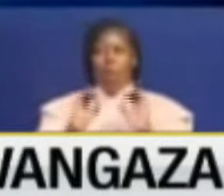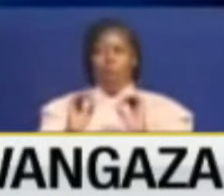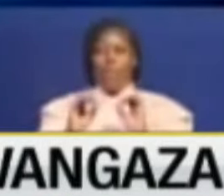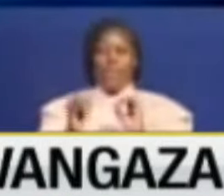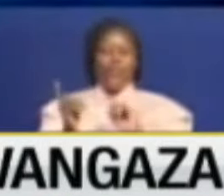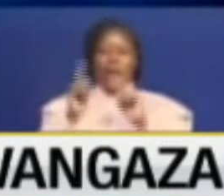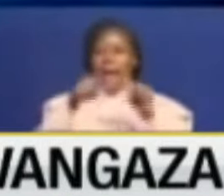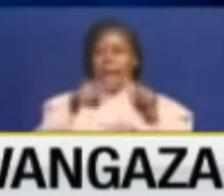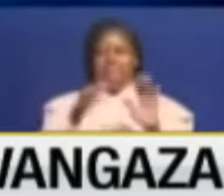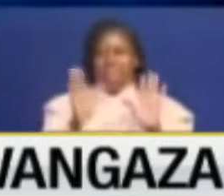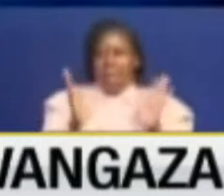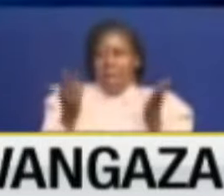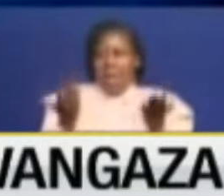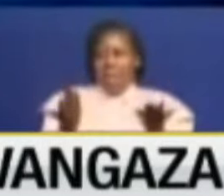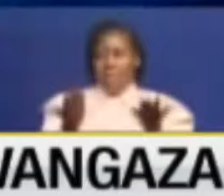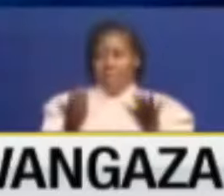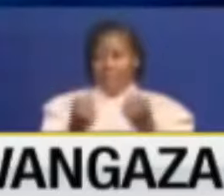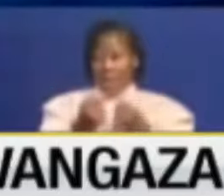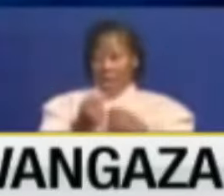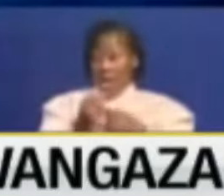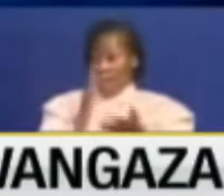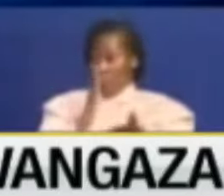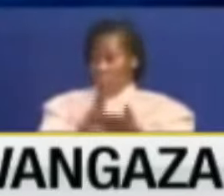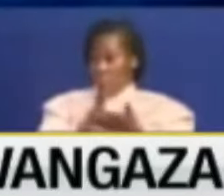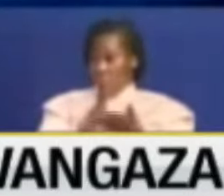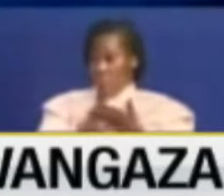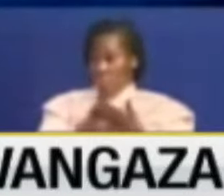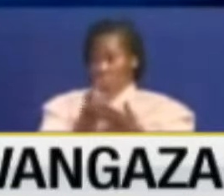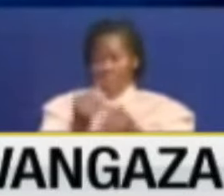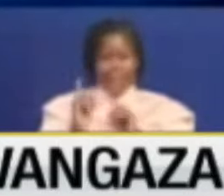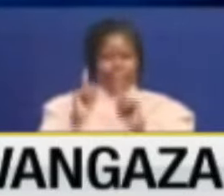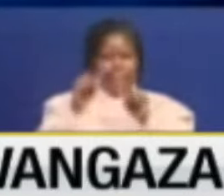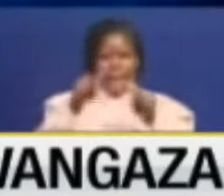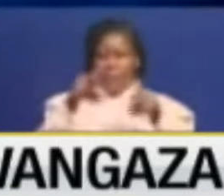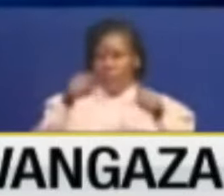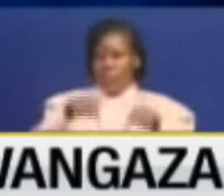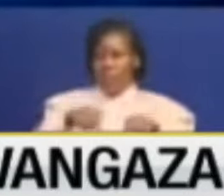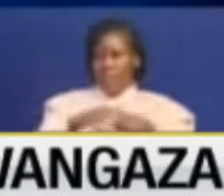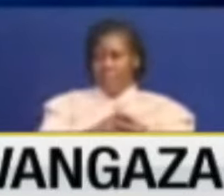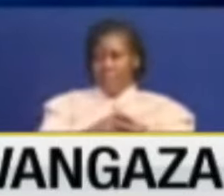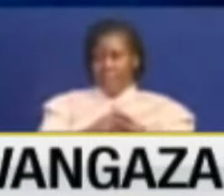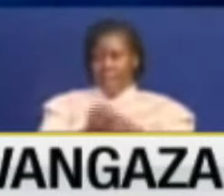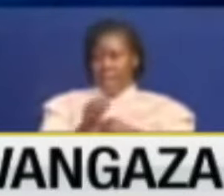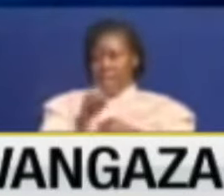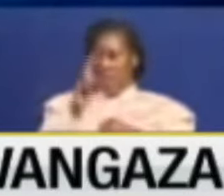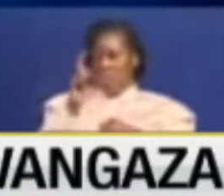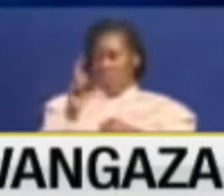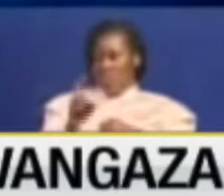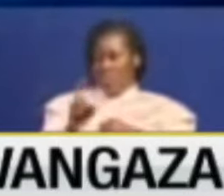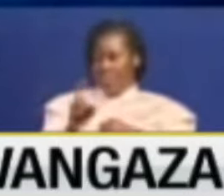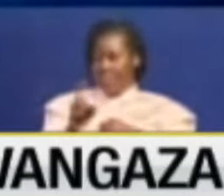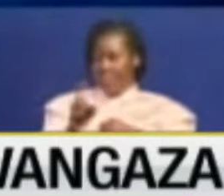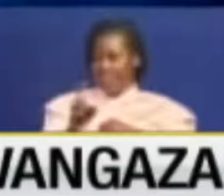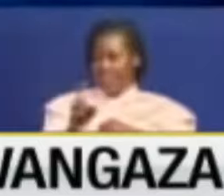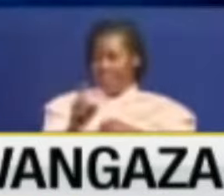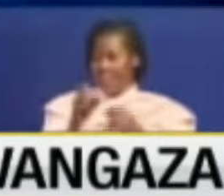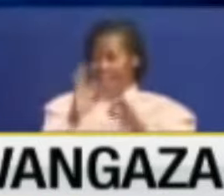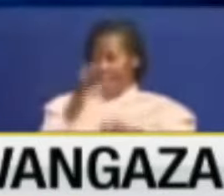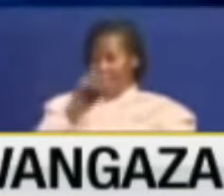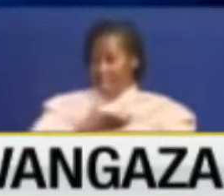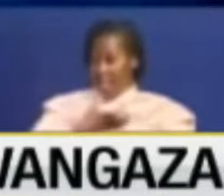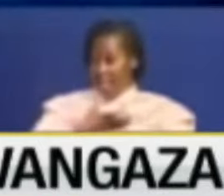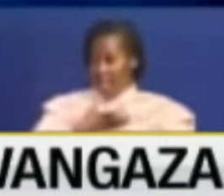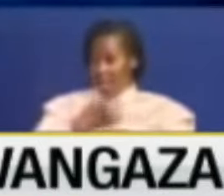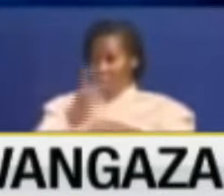would be here. And for sure, we are here today. So the question is, if council was not